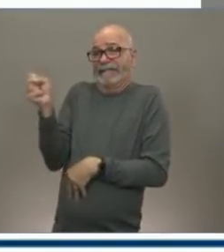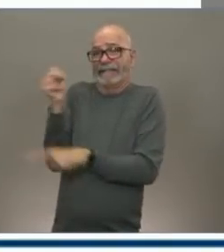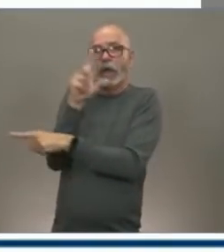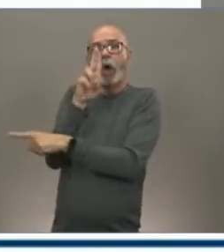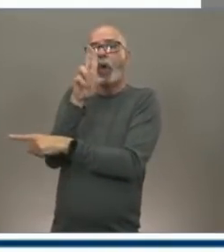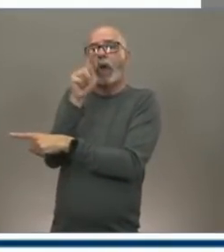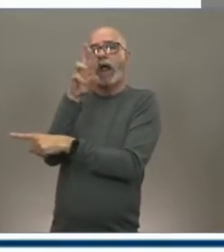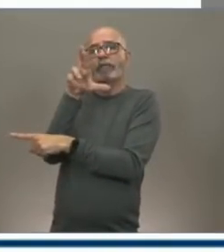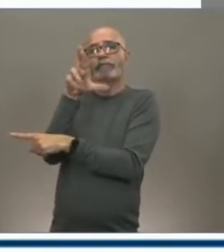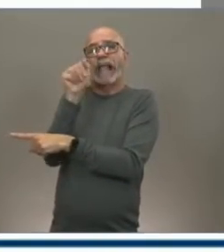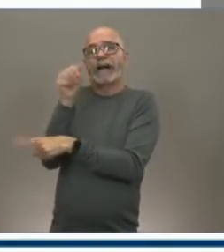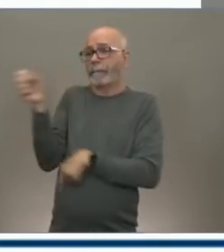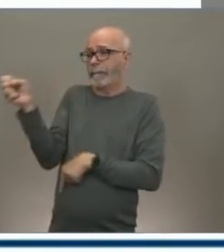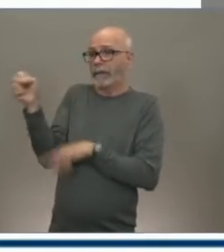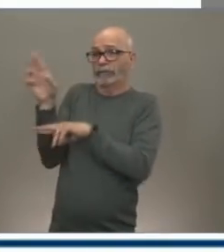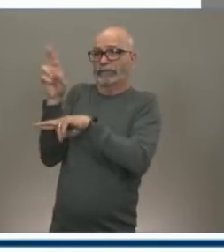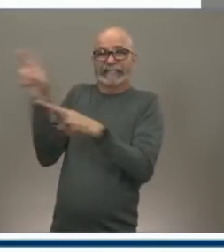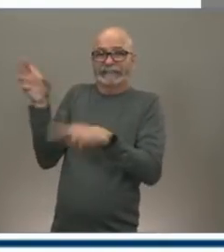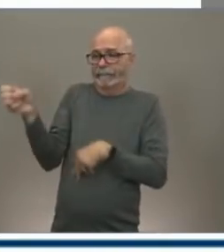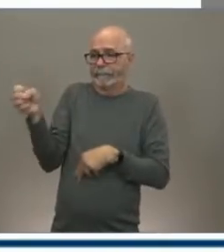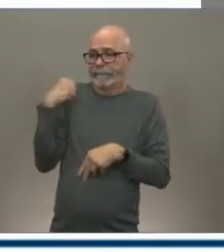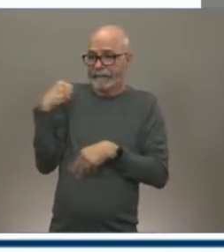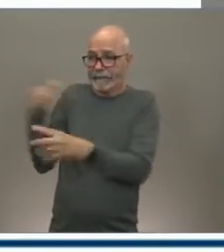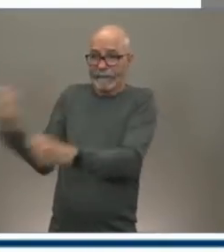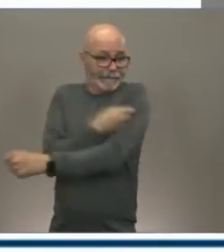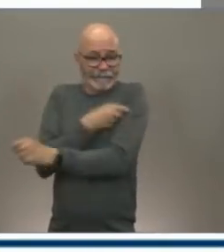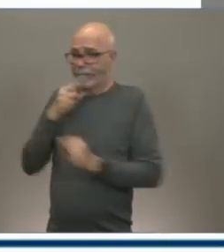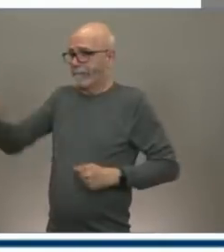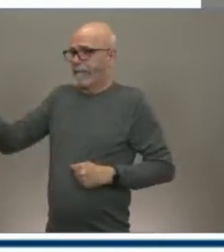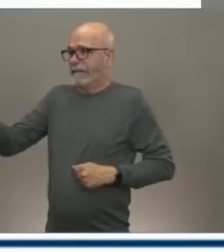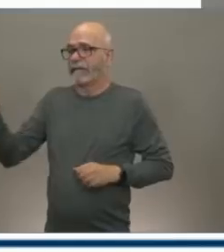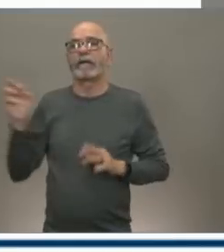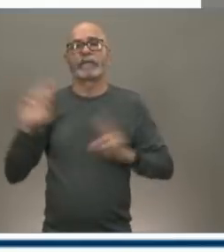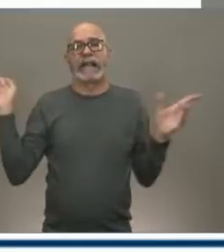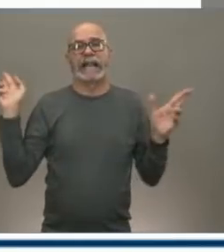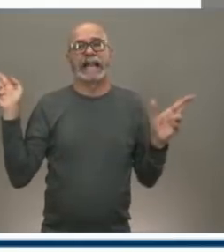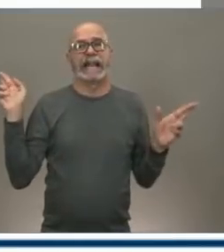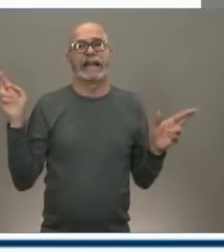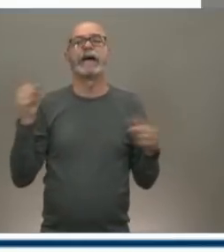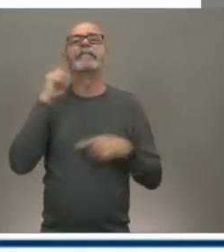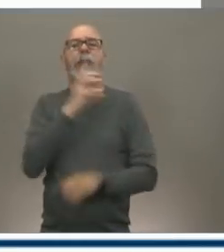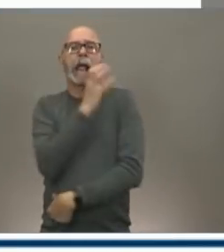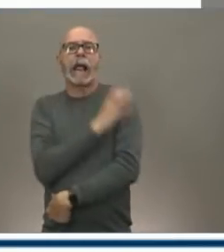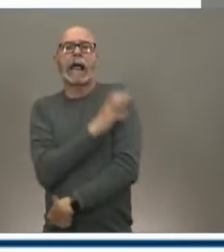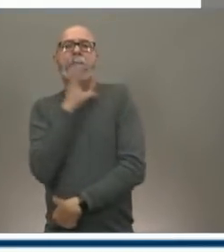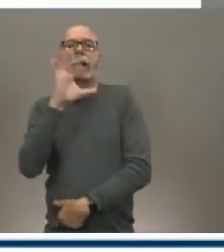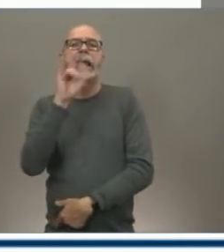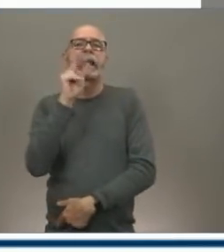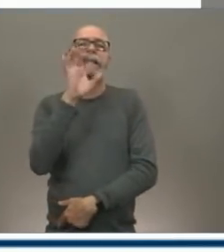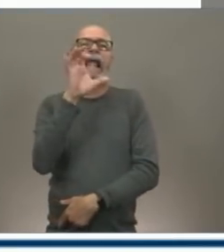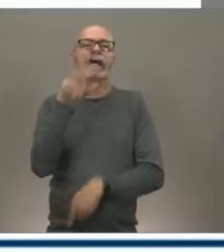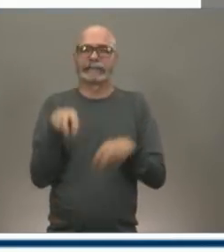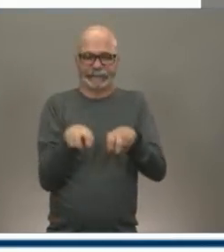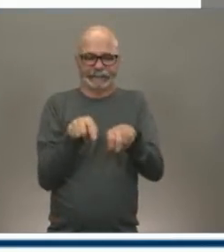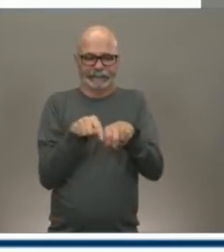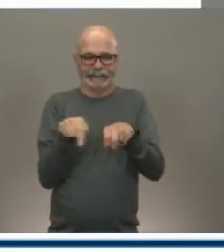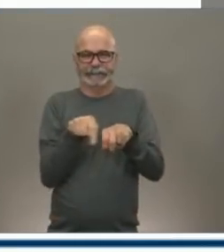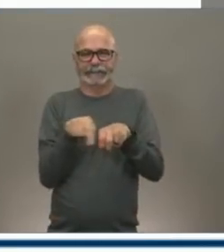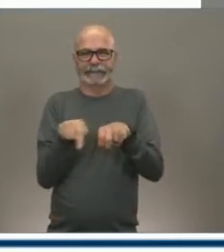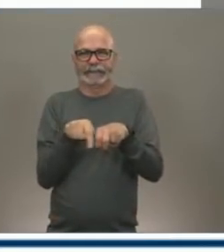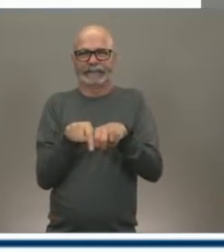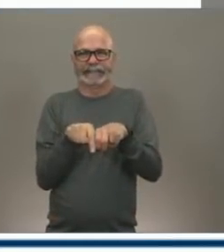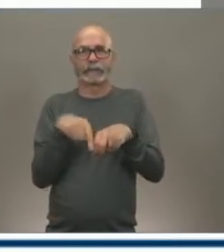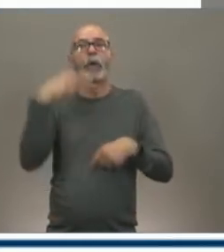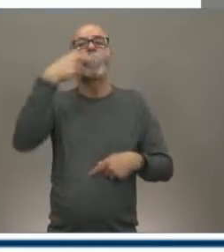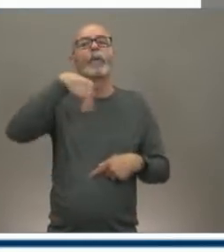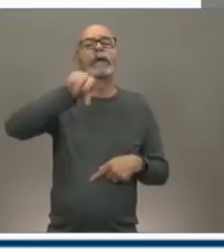it'll then be easy to have a clinic at a location on the QE2 kind of complex,